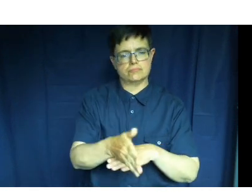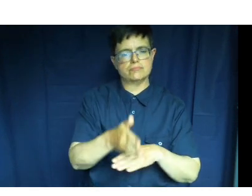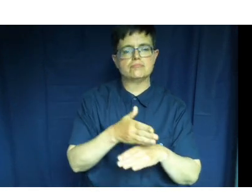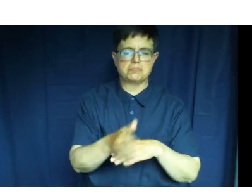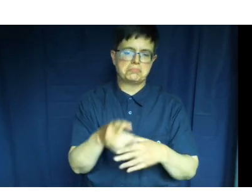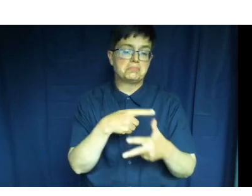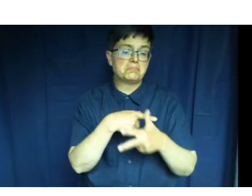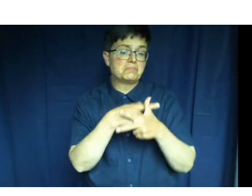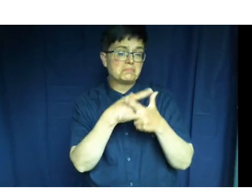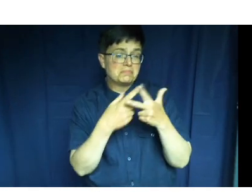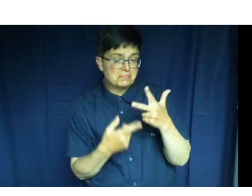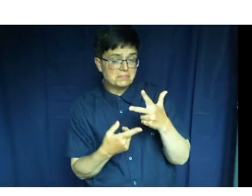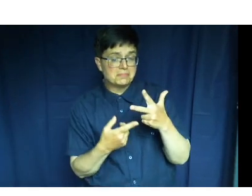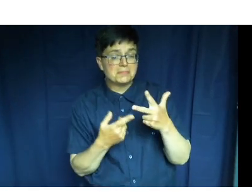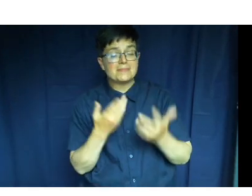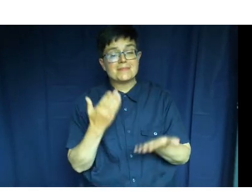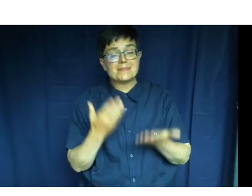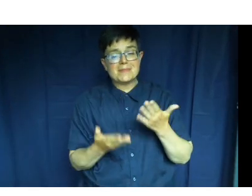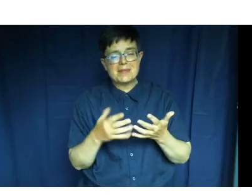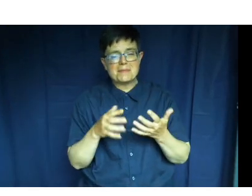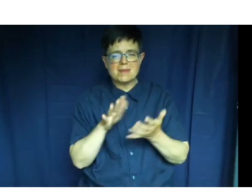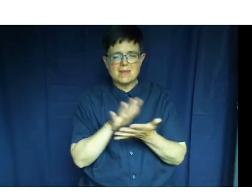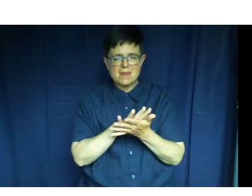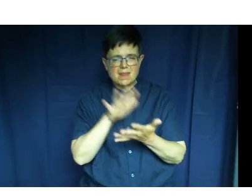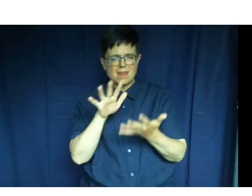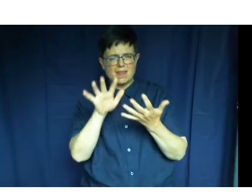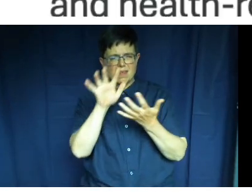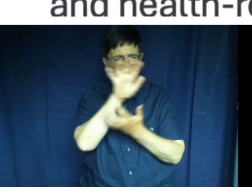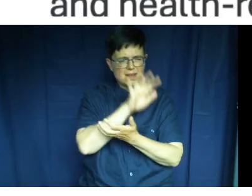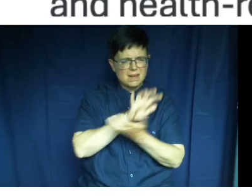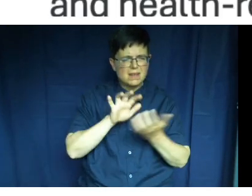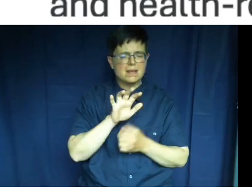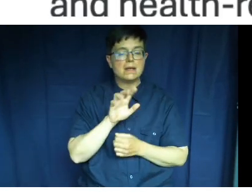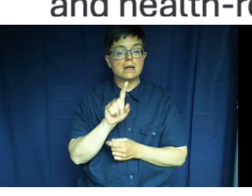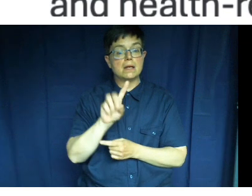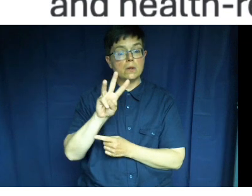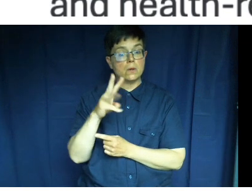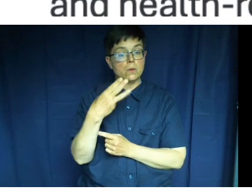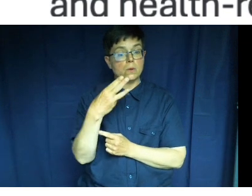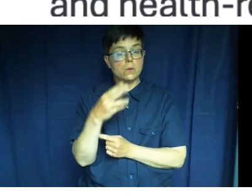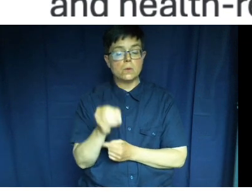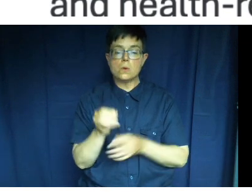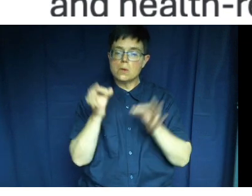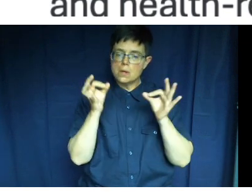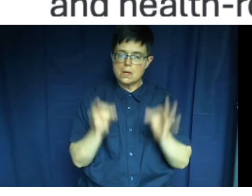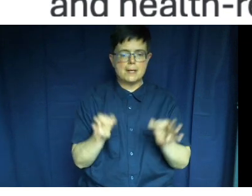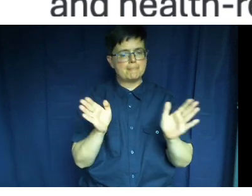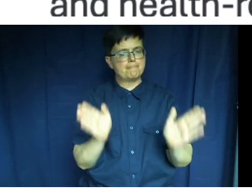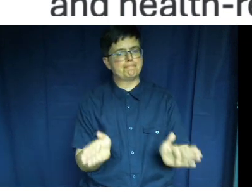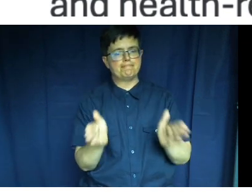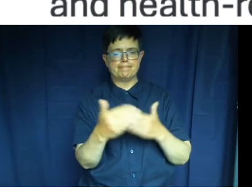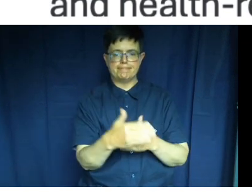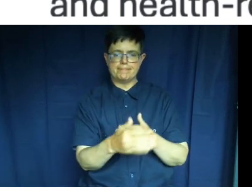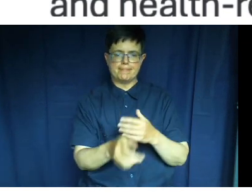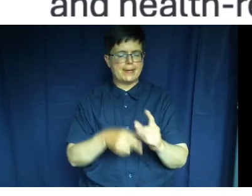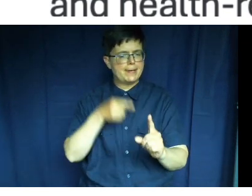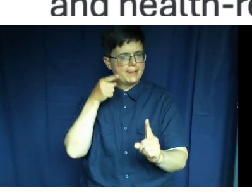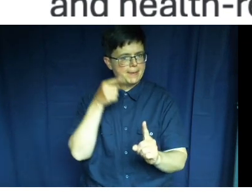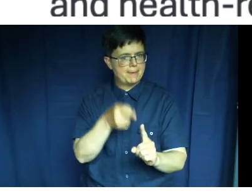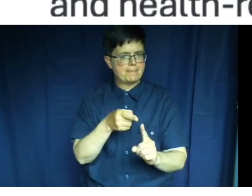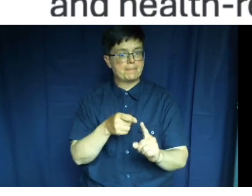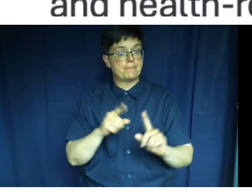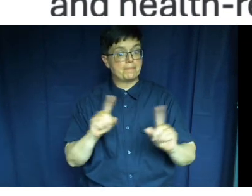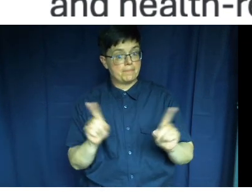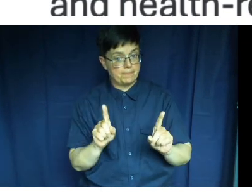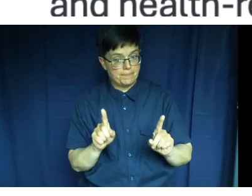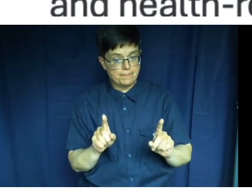difficulty. This all sounds a little bit abstract. There is also an official definition that comes